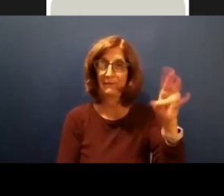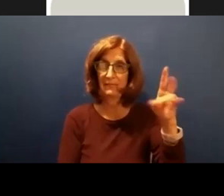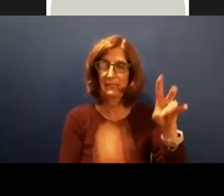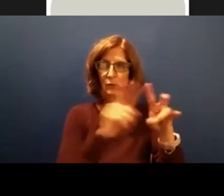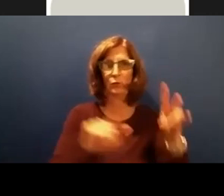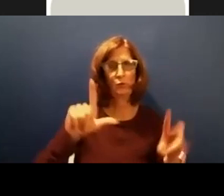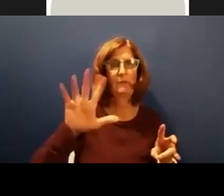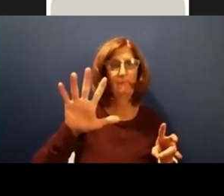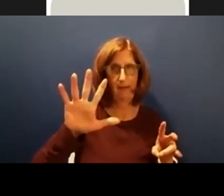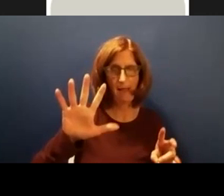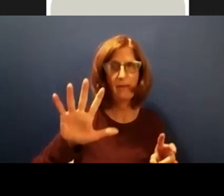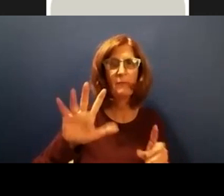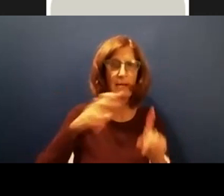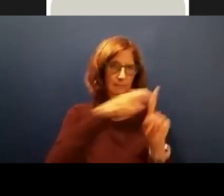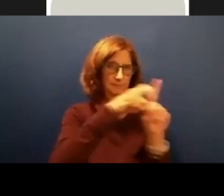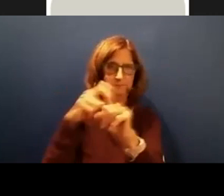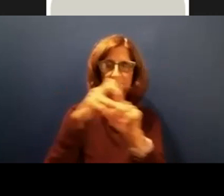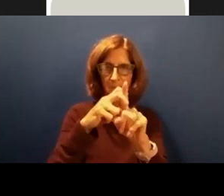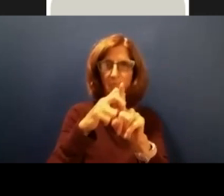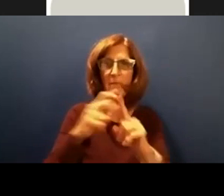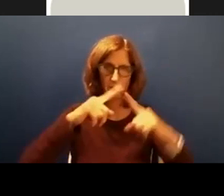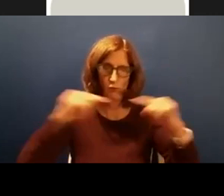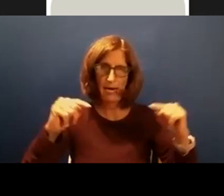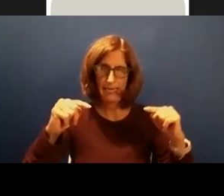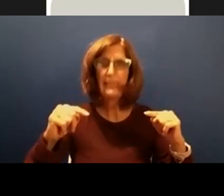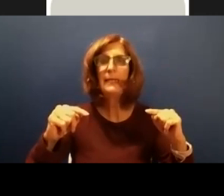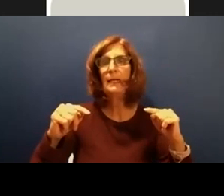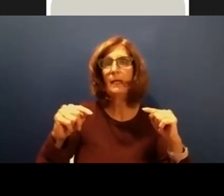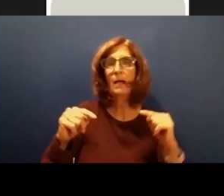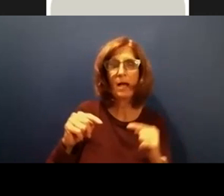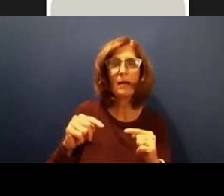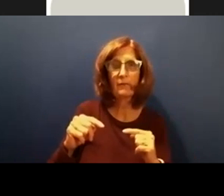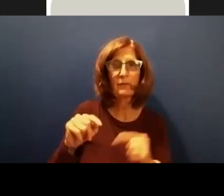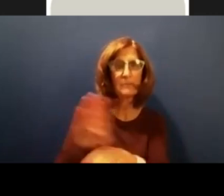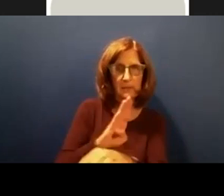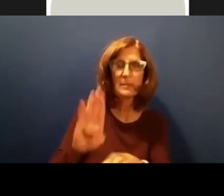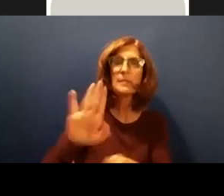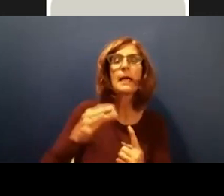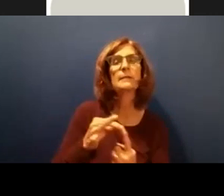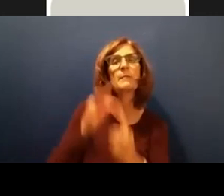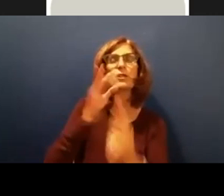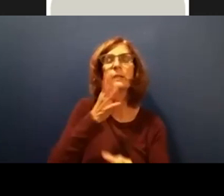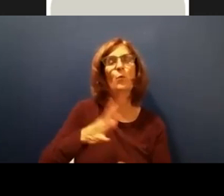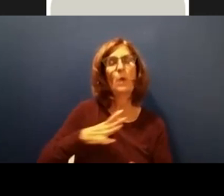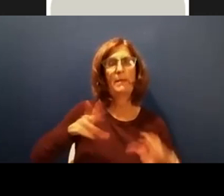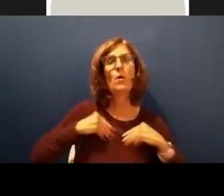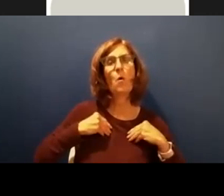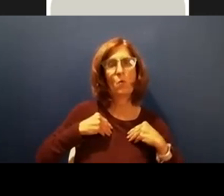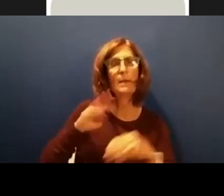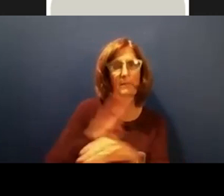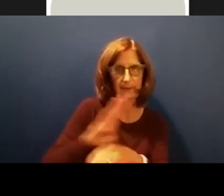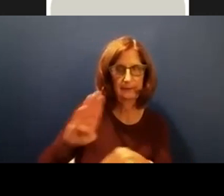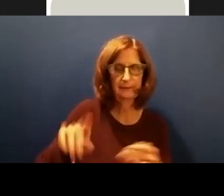minority-owned businesses and 17% to 10% for women-owned businesses. And